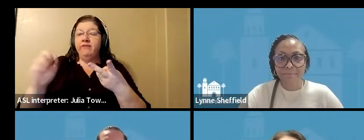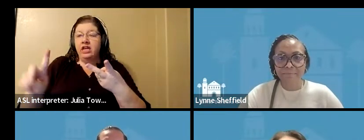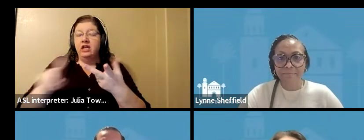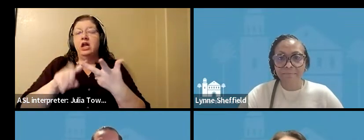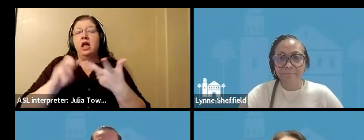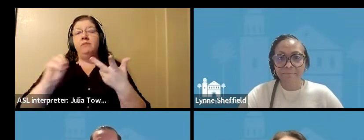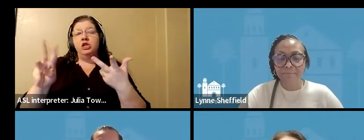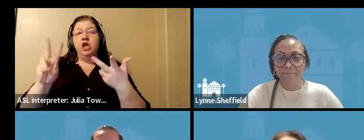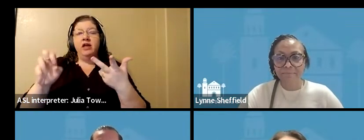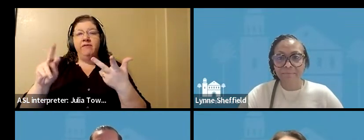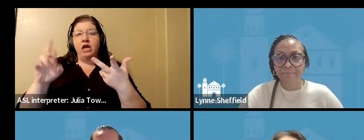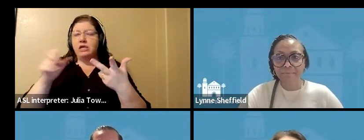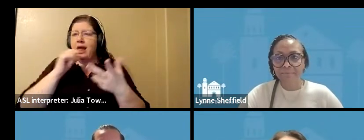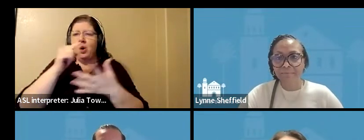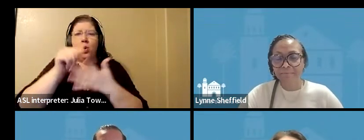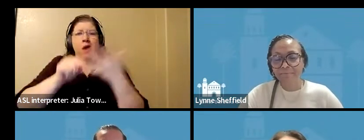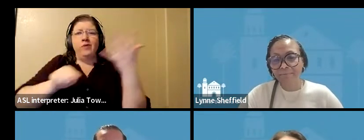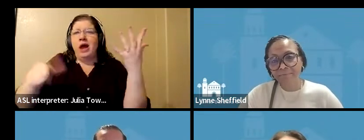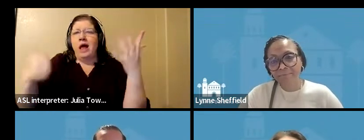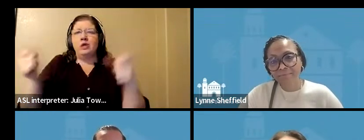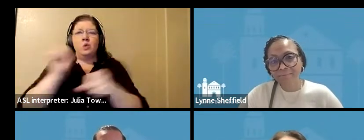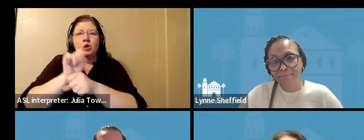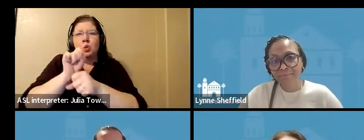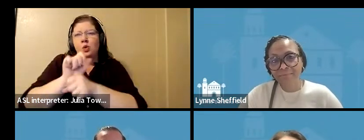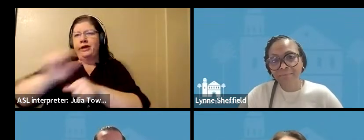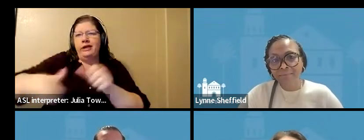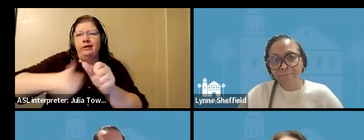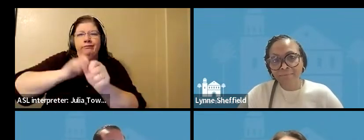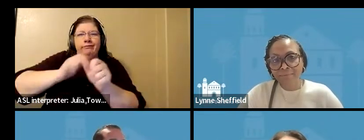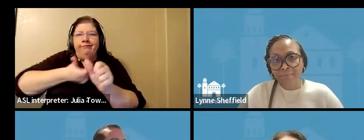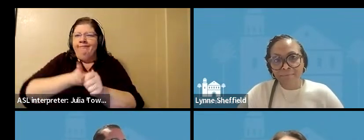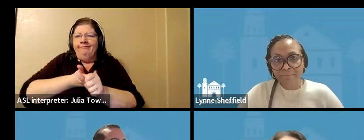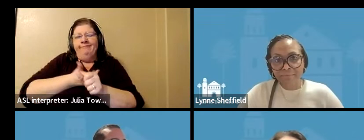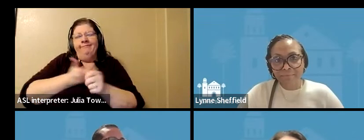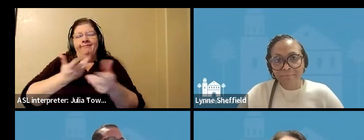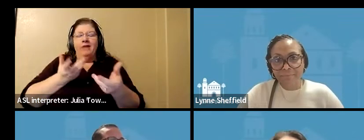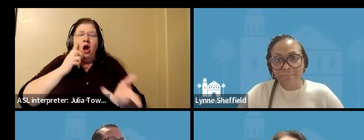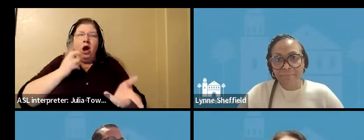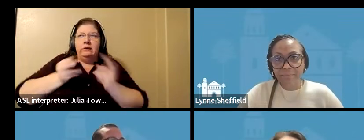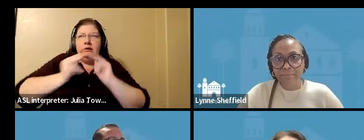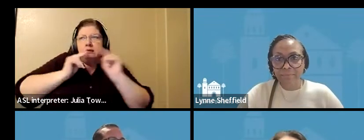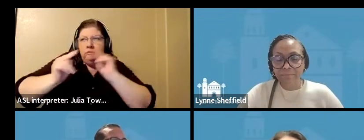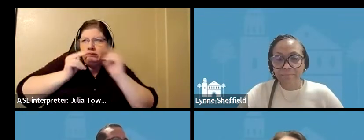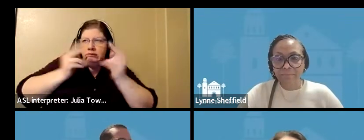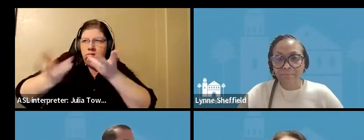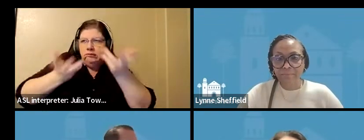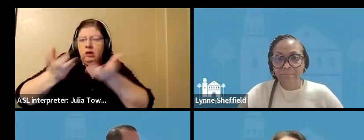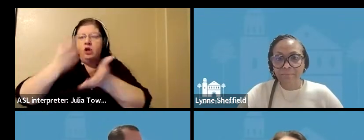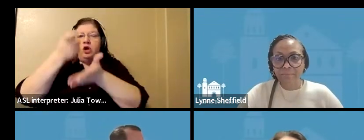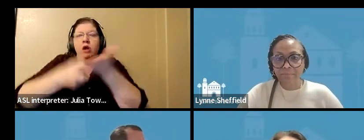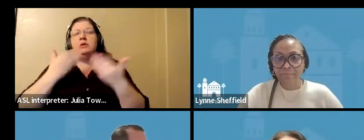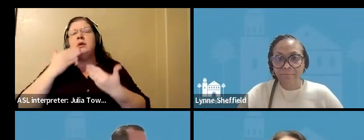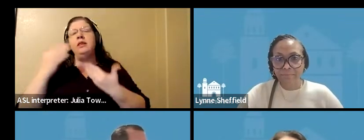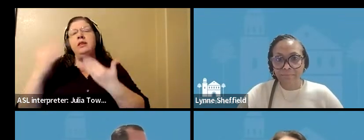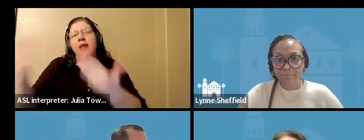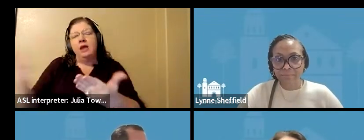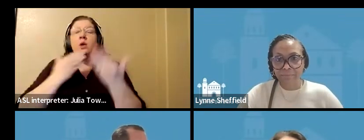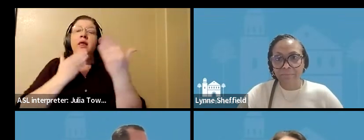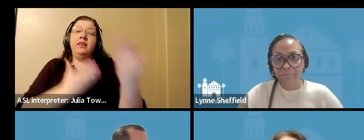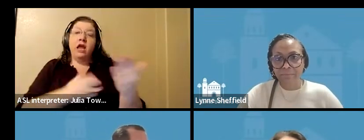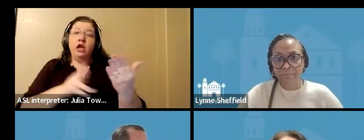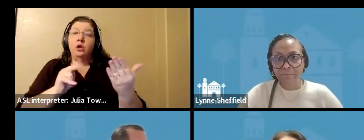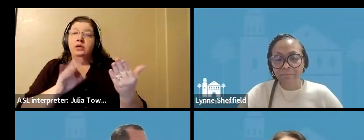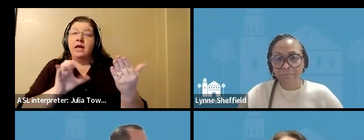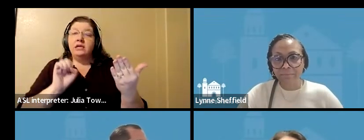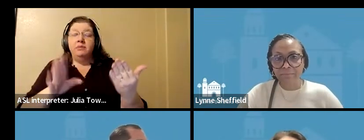I don't know, whomever else was working behind the scenes on renegotiating this cost. And thank you to UCSB. We appreciate